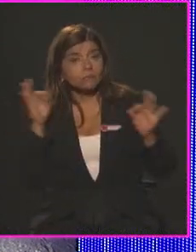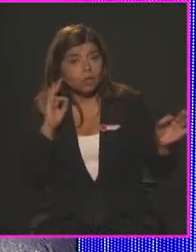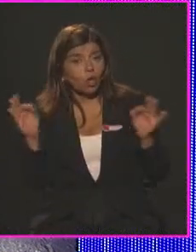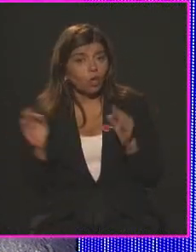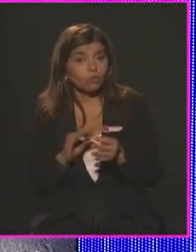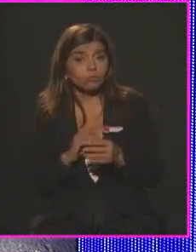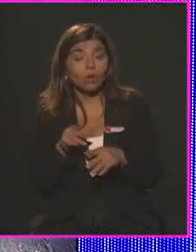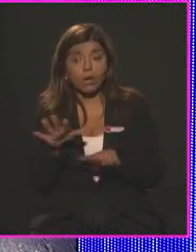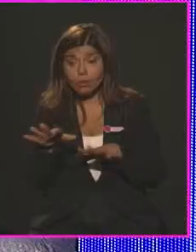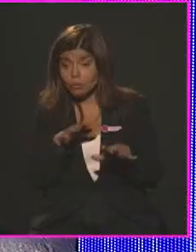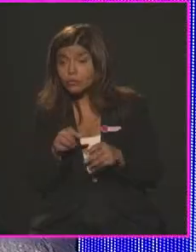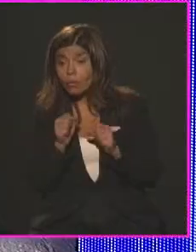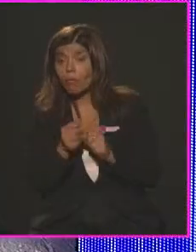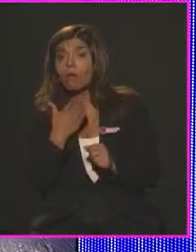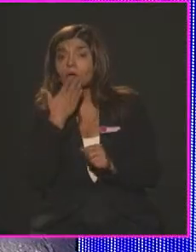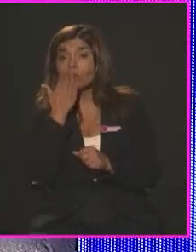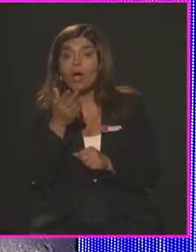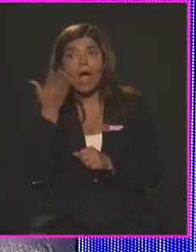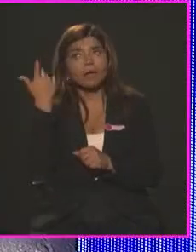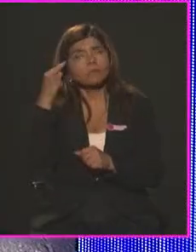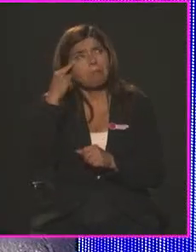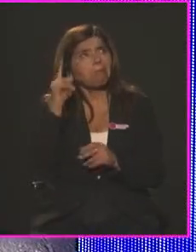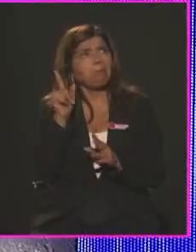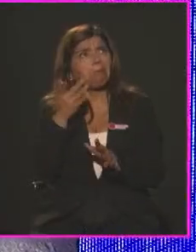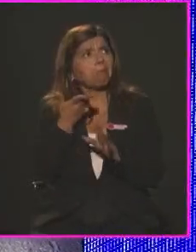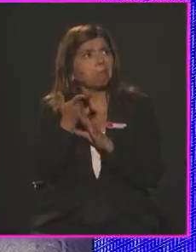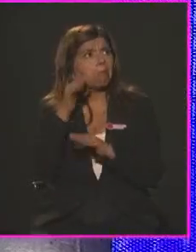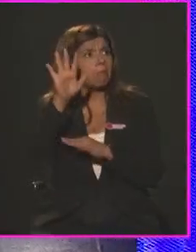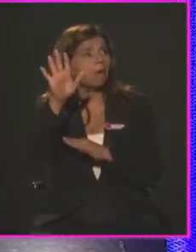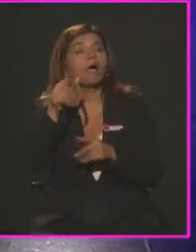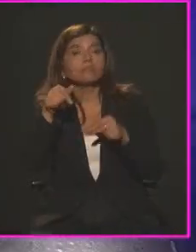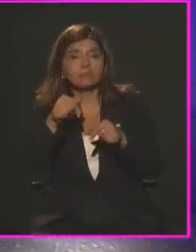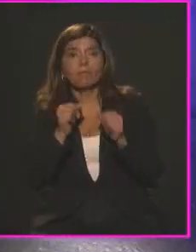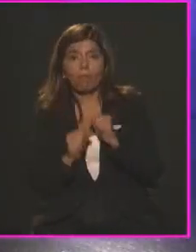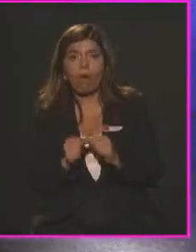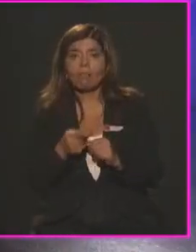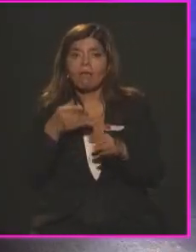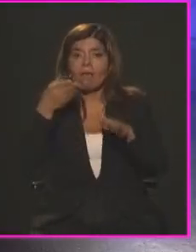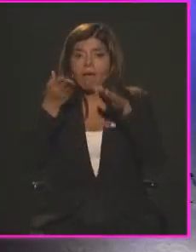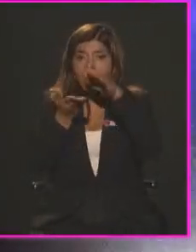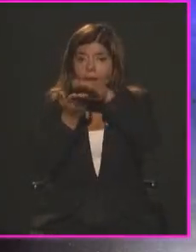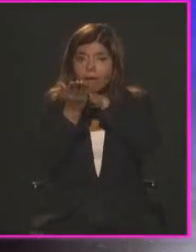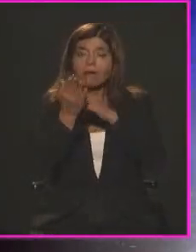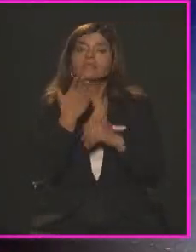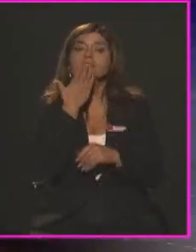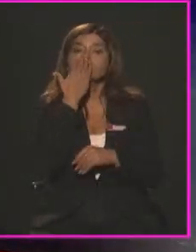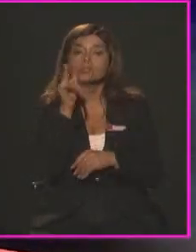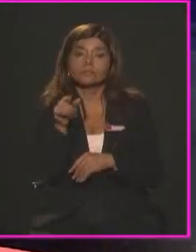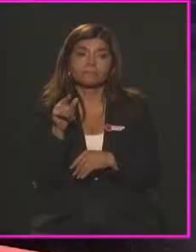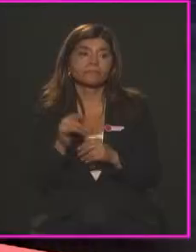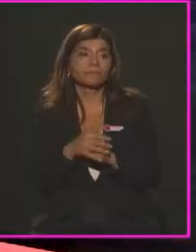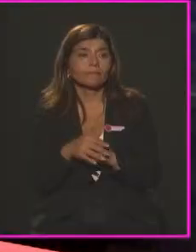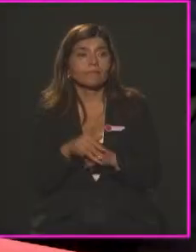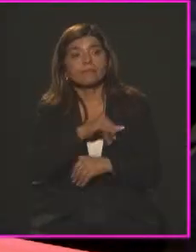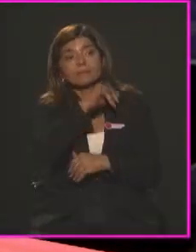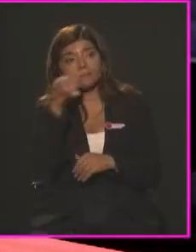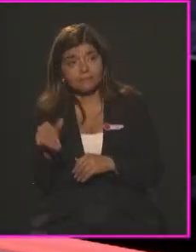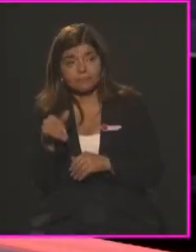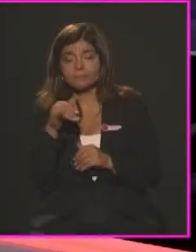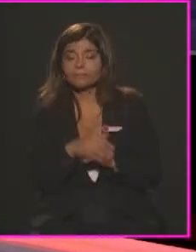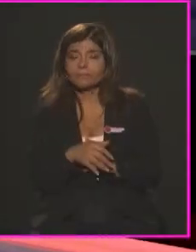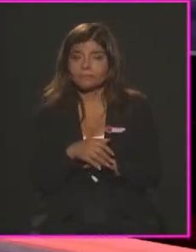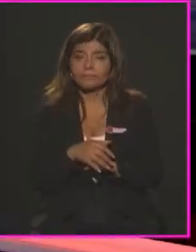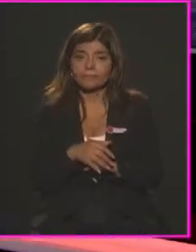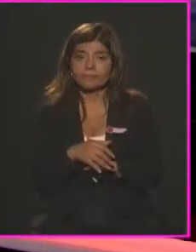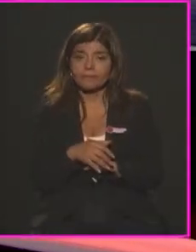don't think to freeze can just go right in the freezer and come on out. And then, lastly, a word that I just